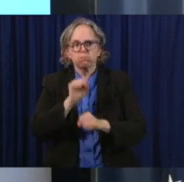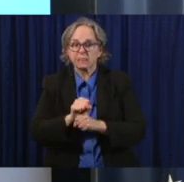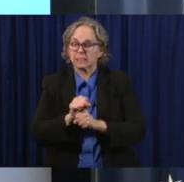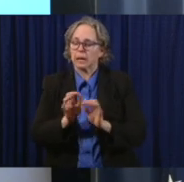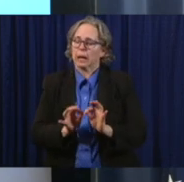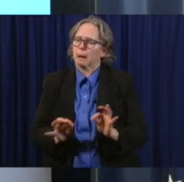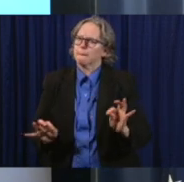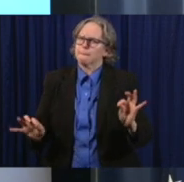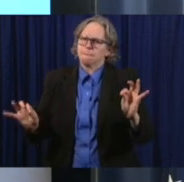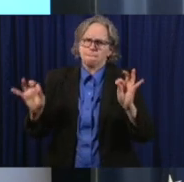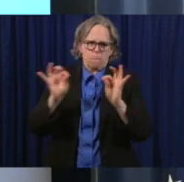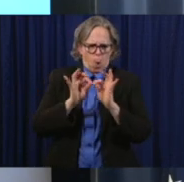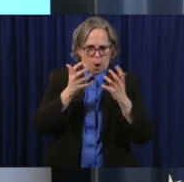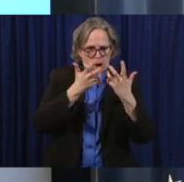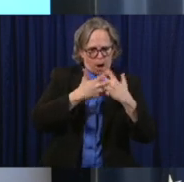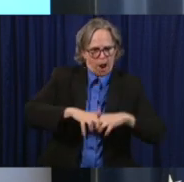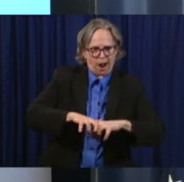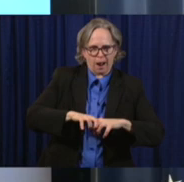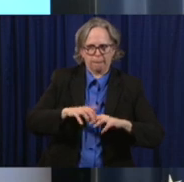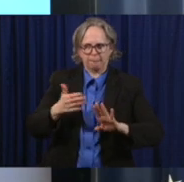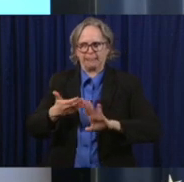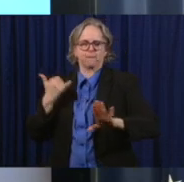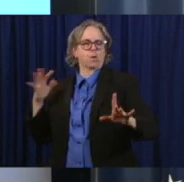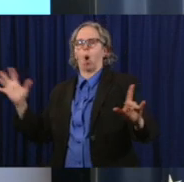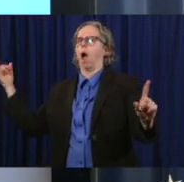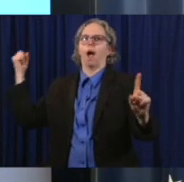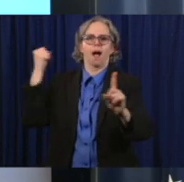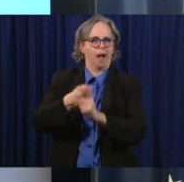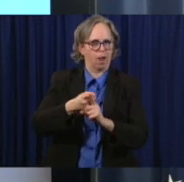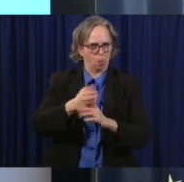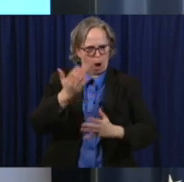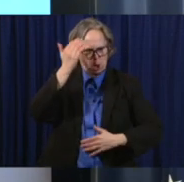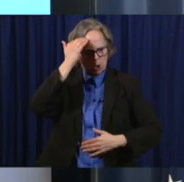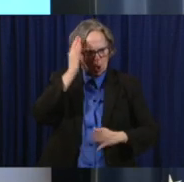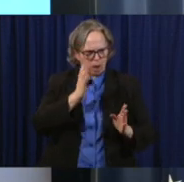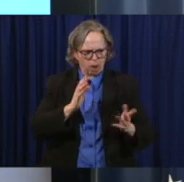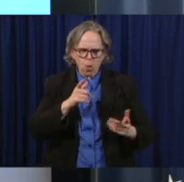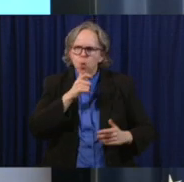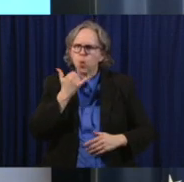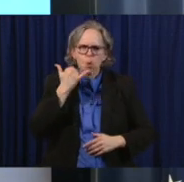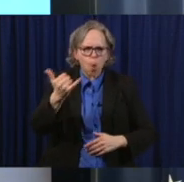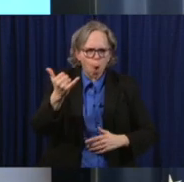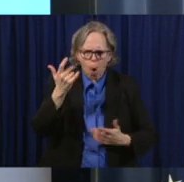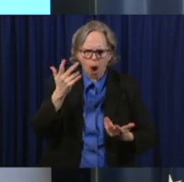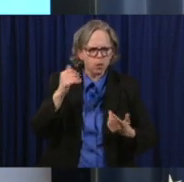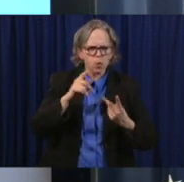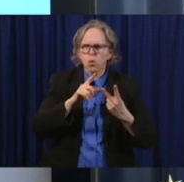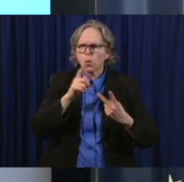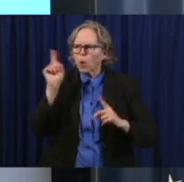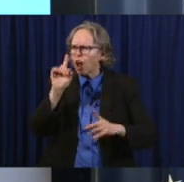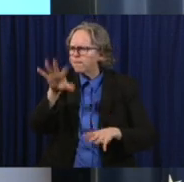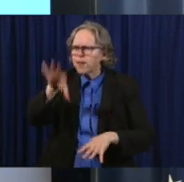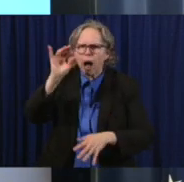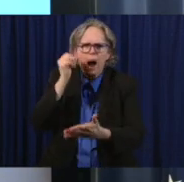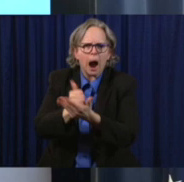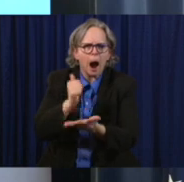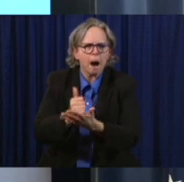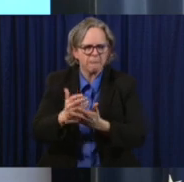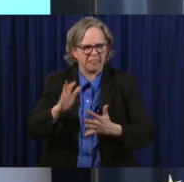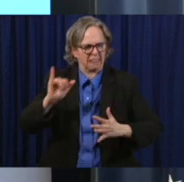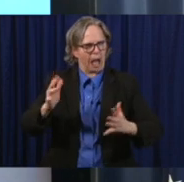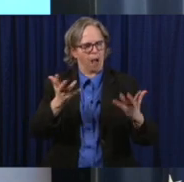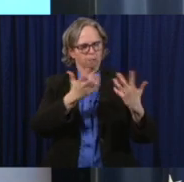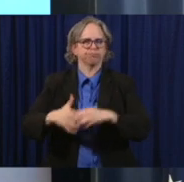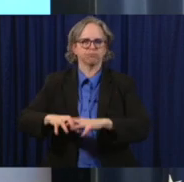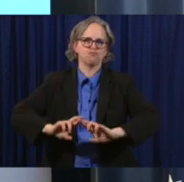planning for these kinds of things ahead of time, knowing who to call, knowing where you can get the resources that you need.